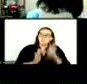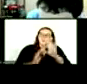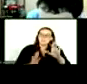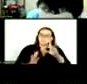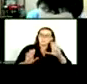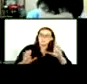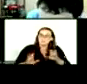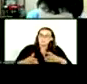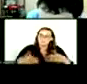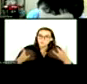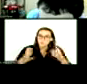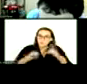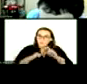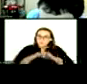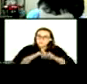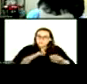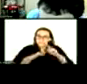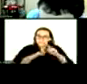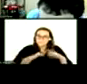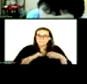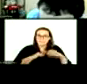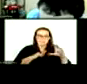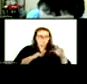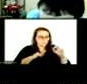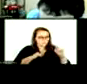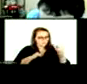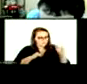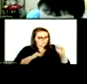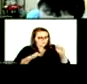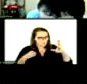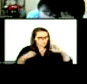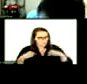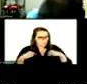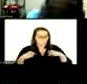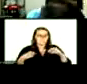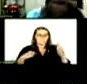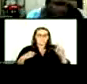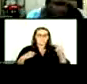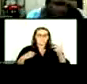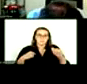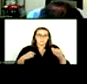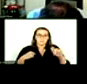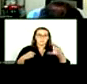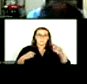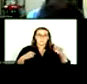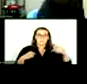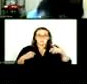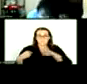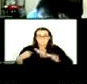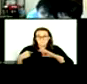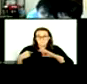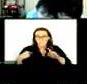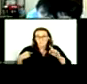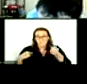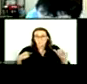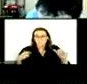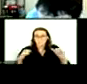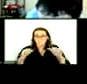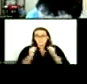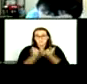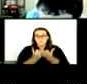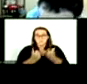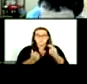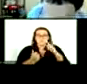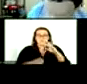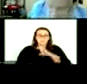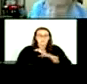the requirement that condominium unit owners associations, co-op boards, and any association committees provide an option for